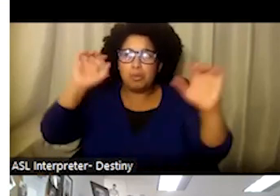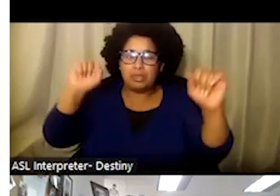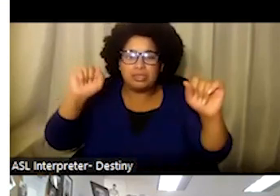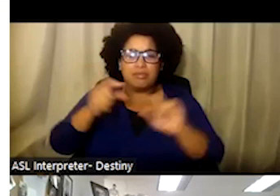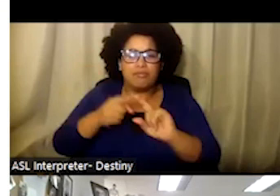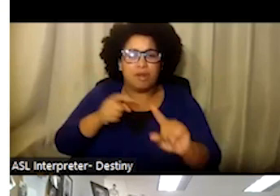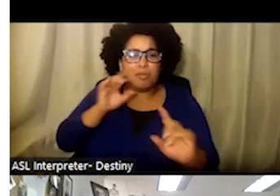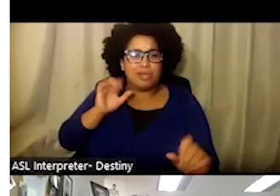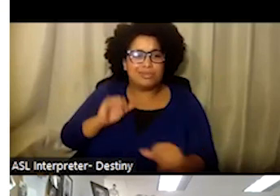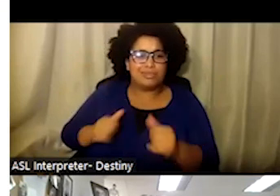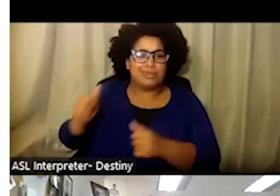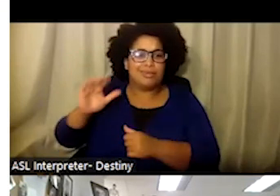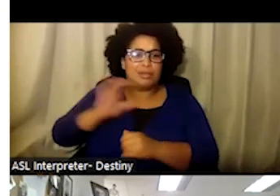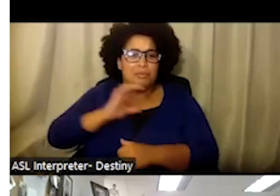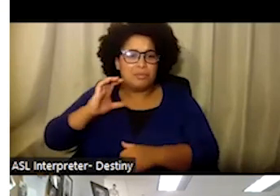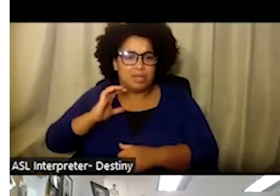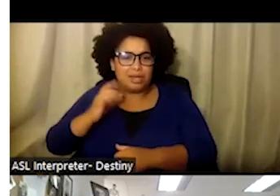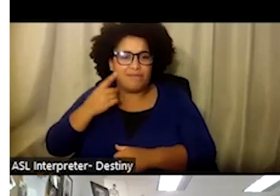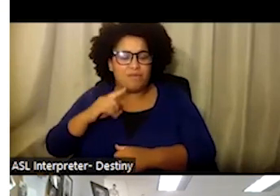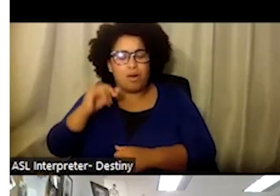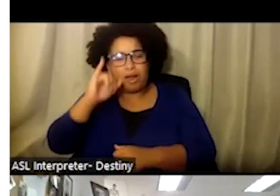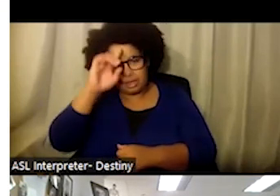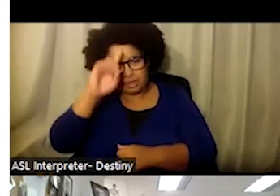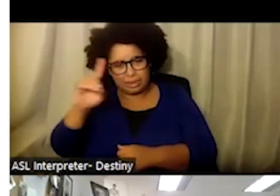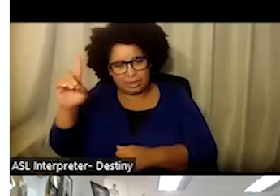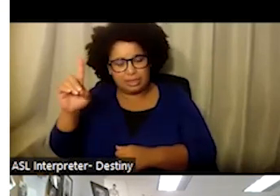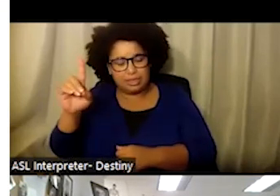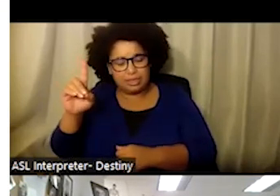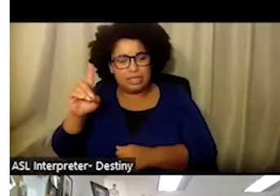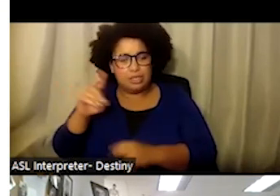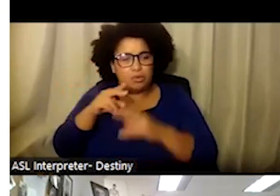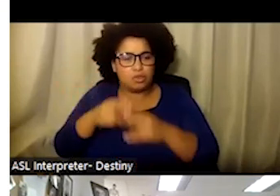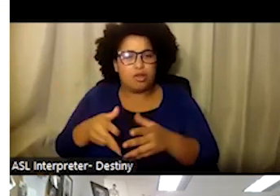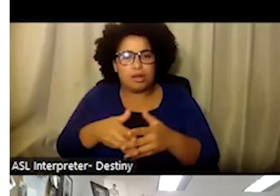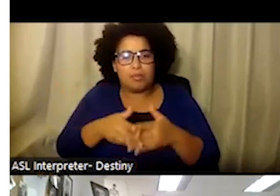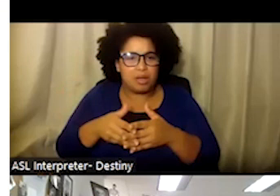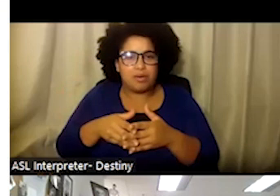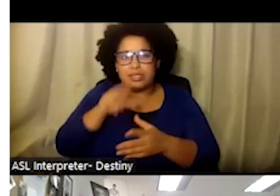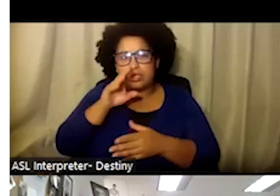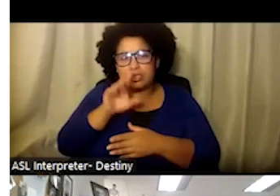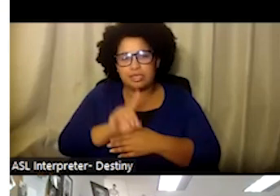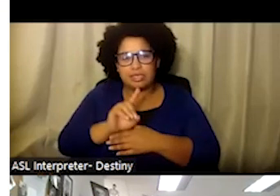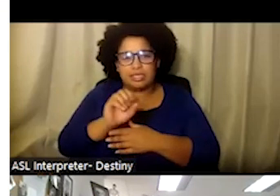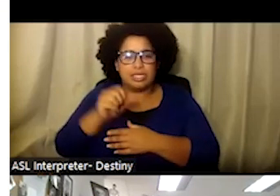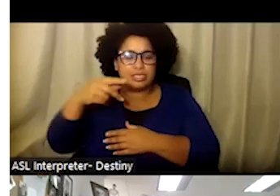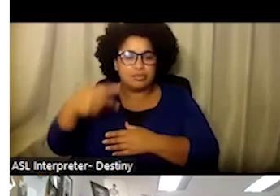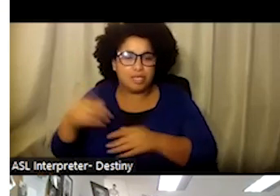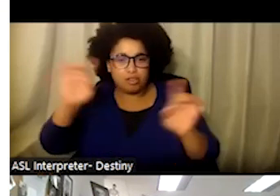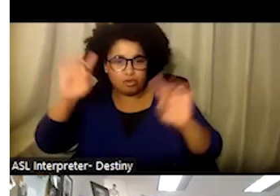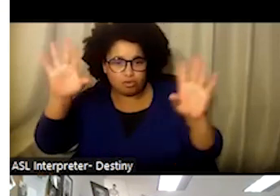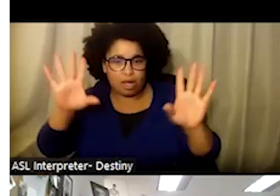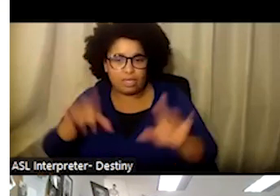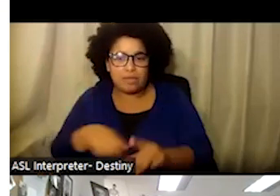President's Committee on Intellectual and Developmental Disabilities. It was called America's Direct Support Workforce Crisis: Effects